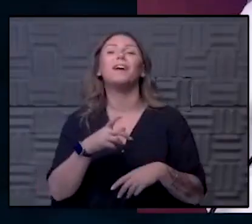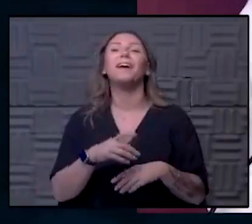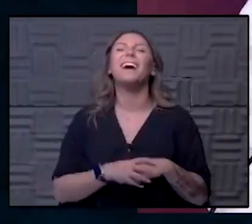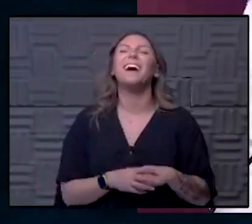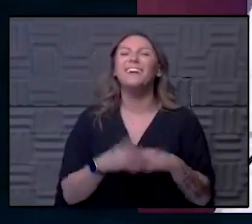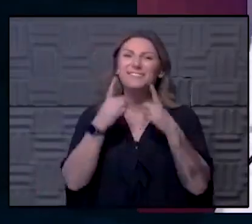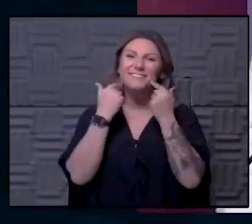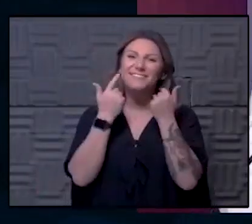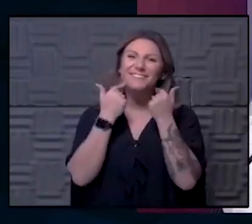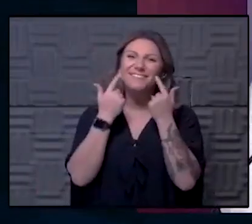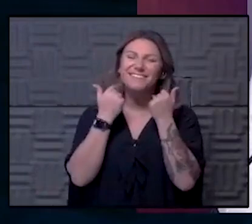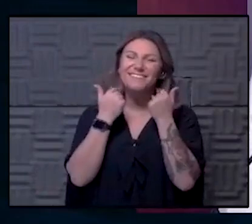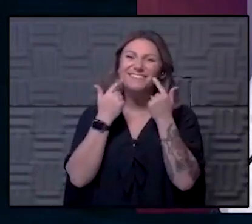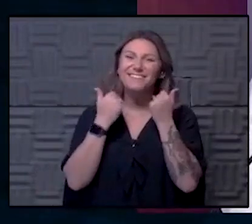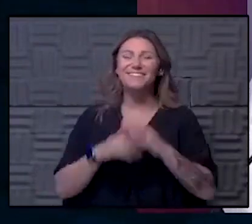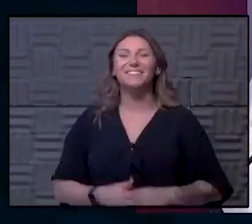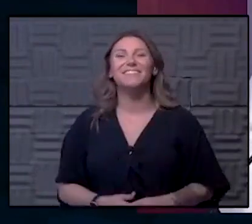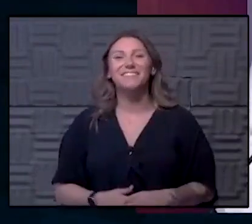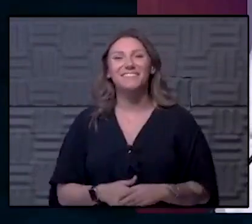say?